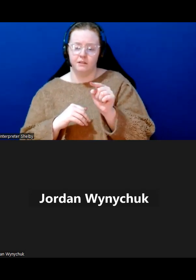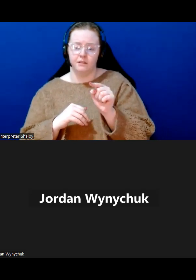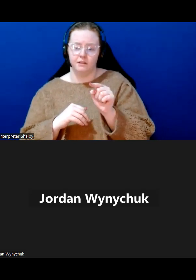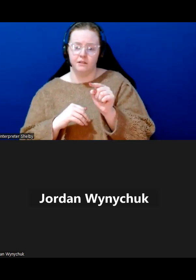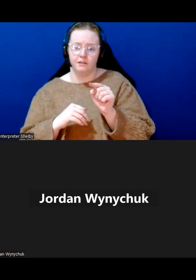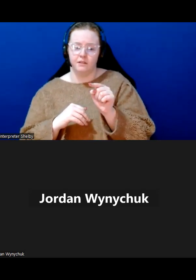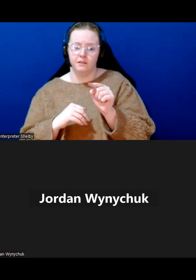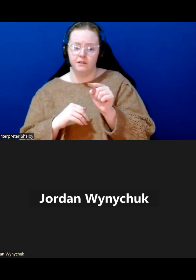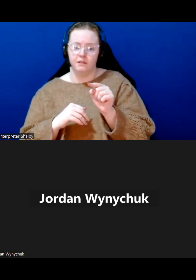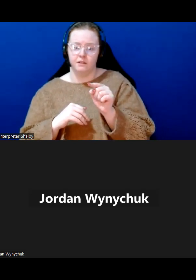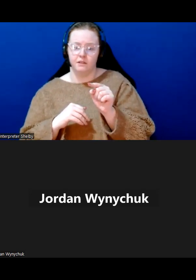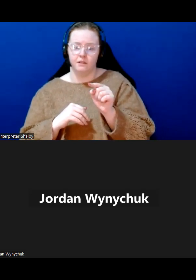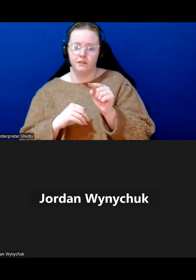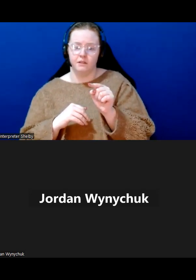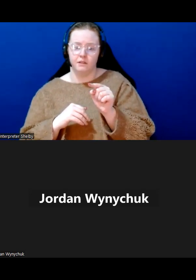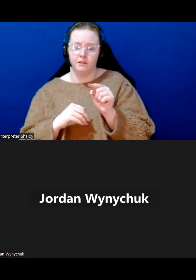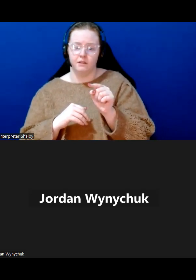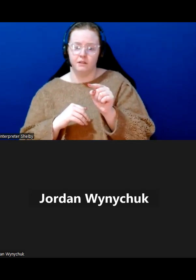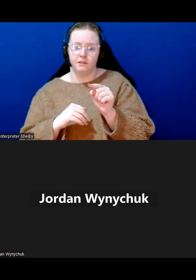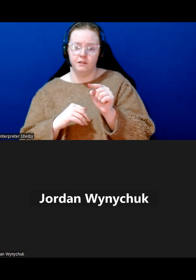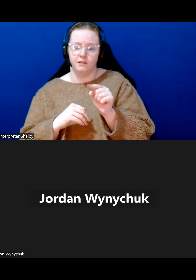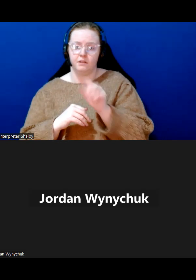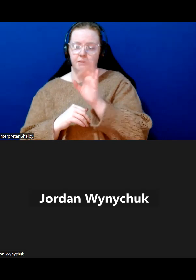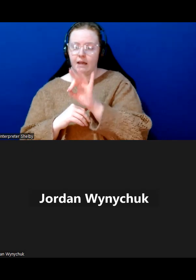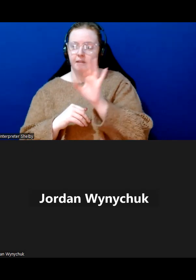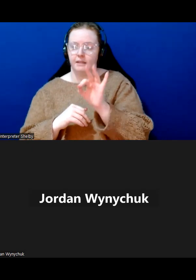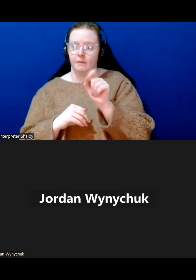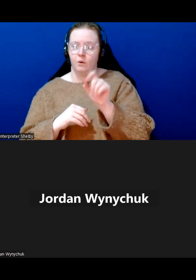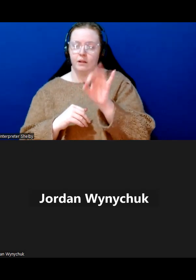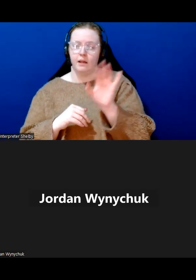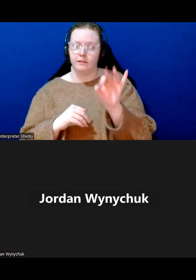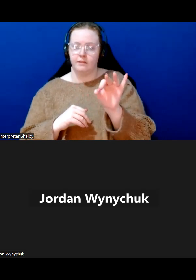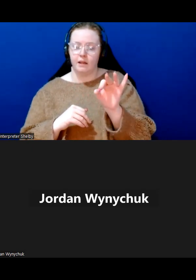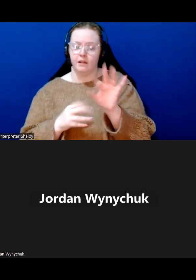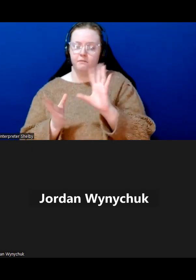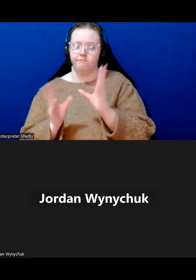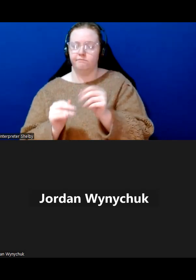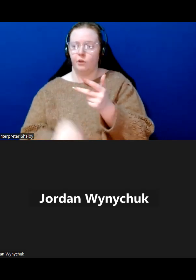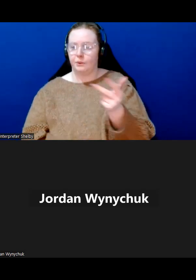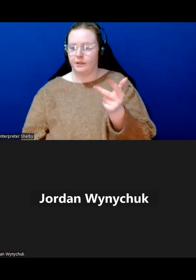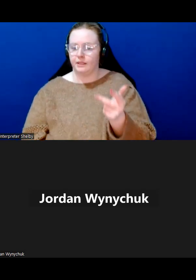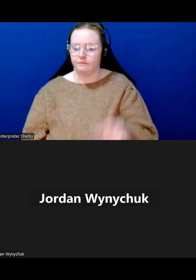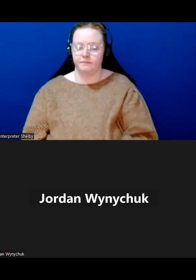for 99, We do 99, and that comes with 30.